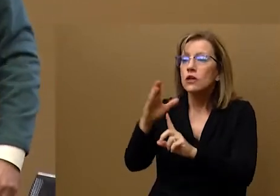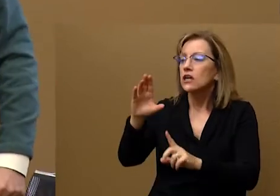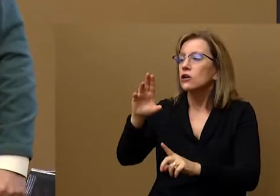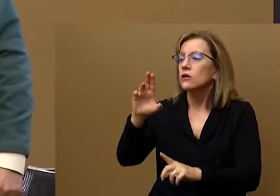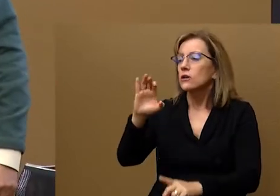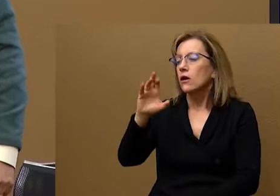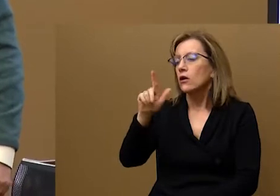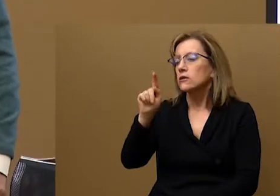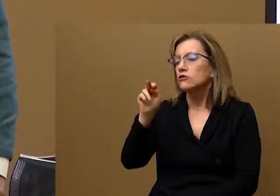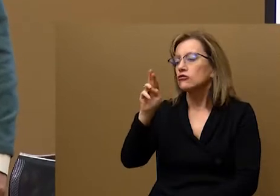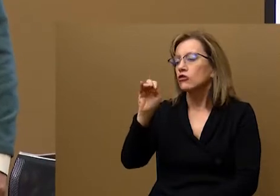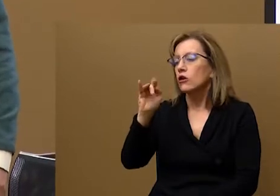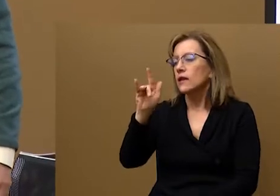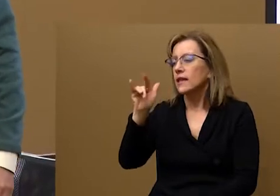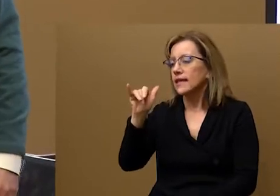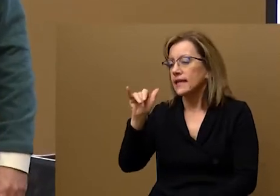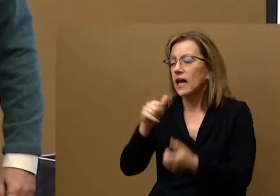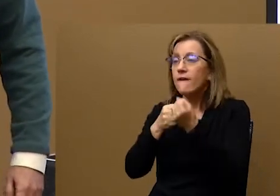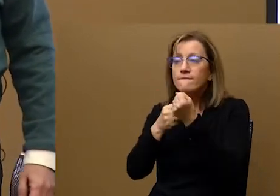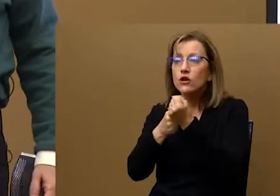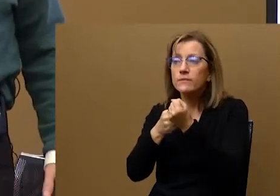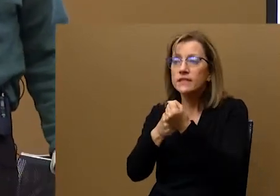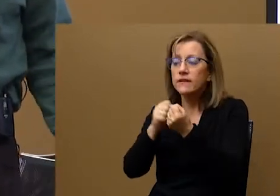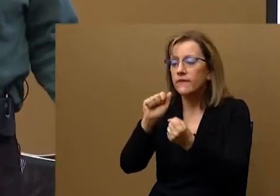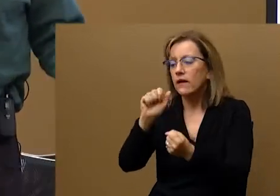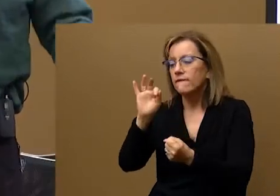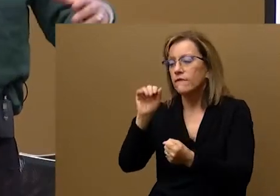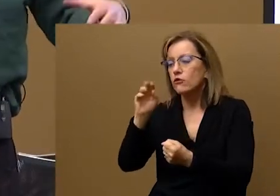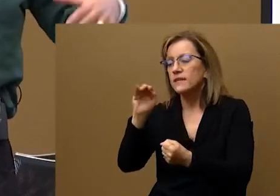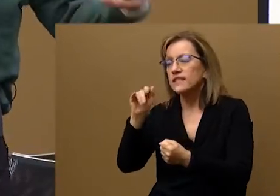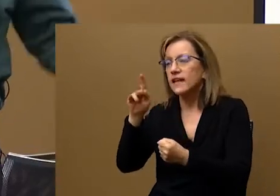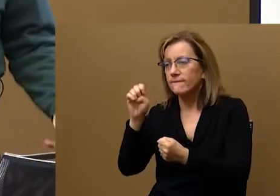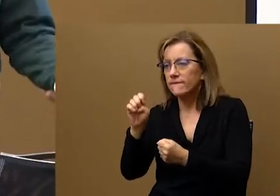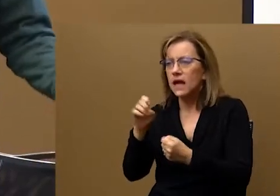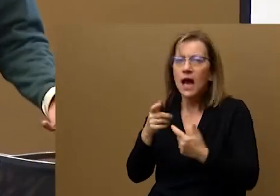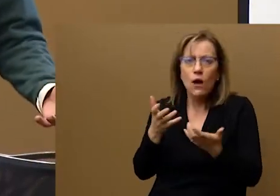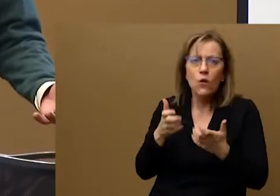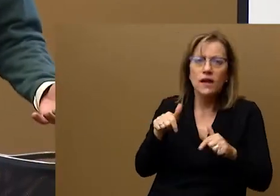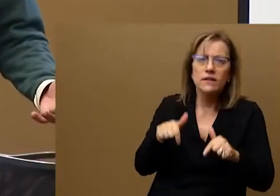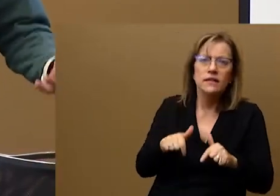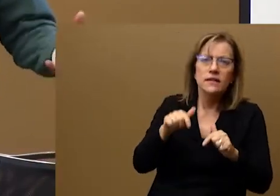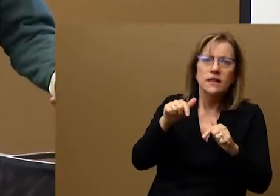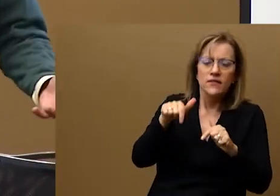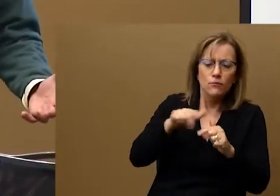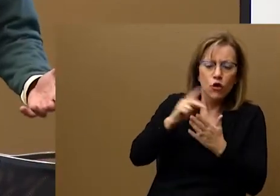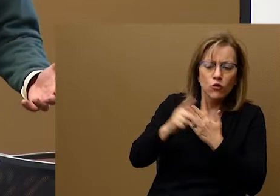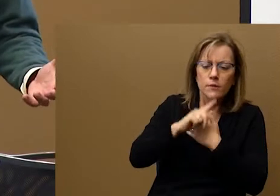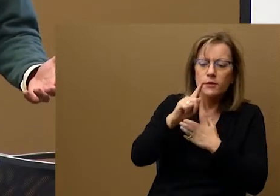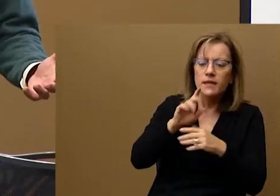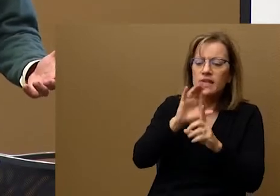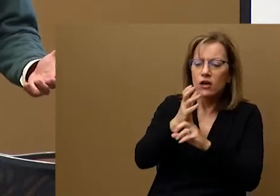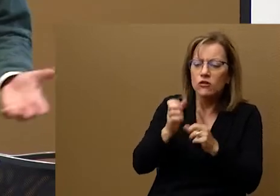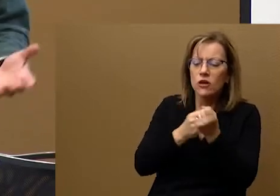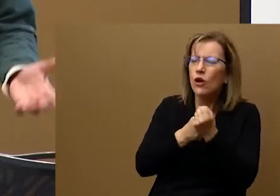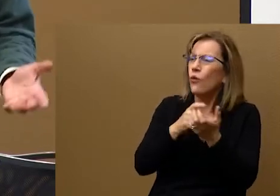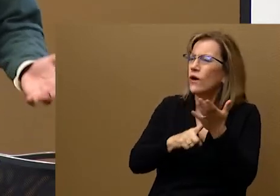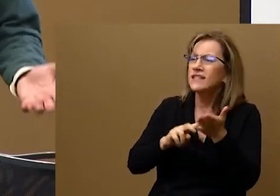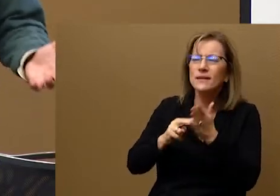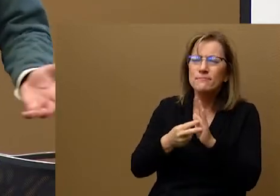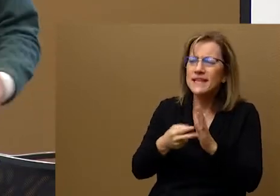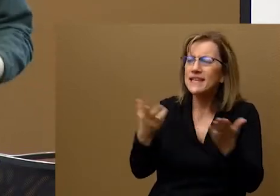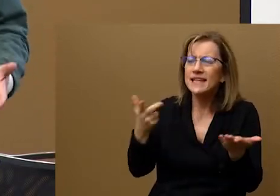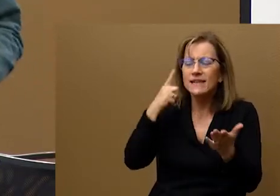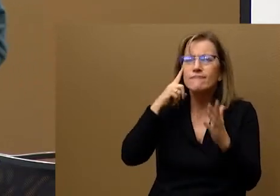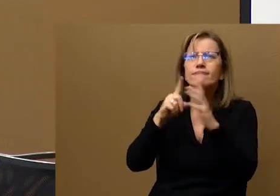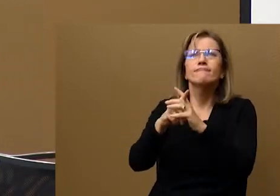Culturally affirmative. If I want my work to be culturally affirmative, or I want this program to be culturally affirmative for deaf people, what does